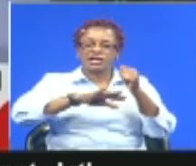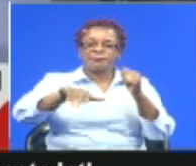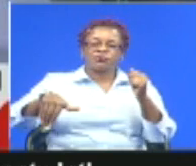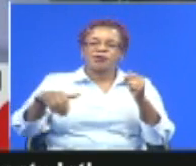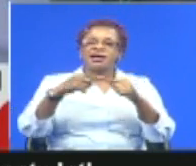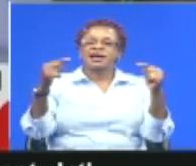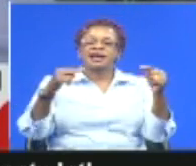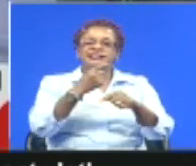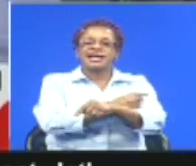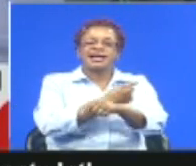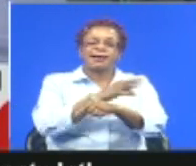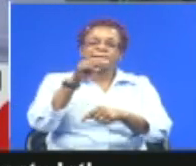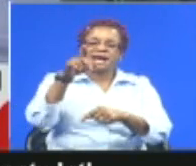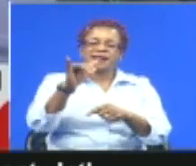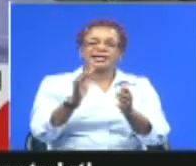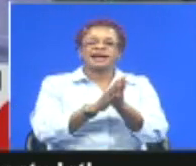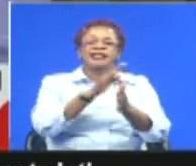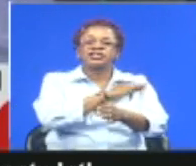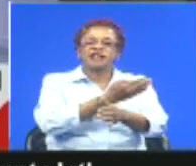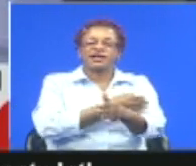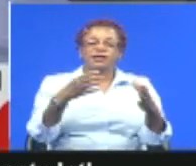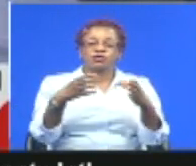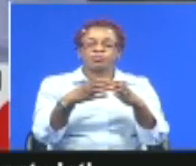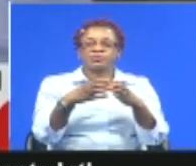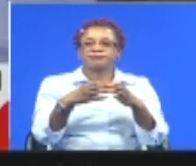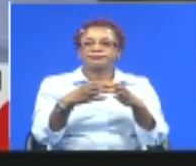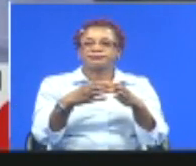Ghana, Mali and Nigeria in the group stages.